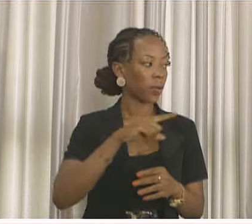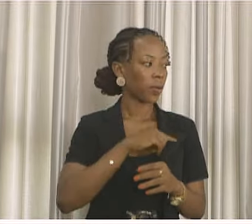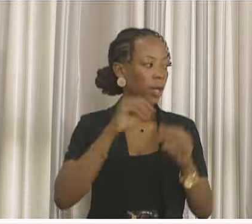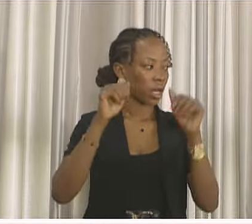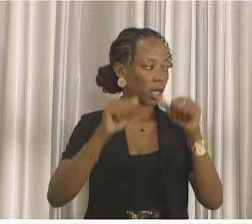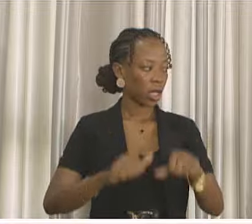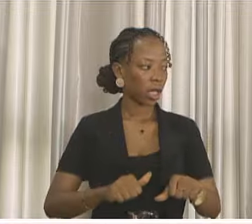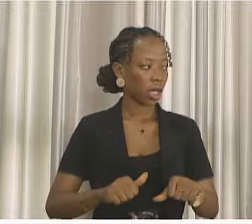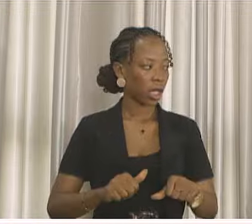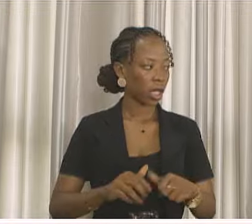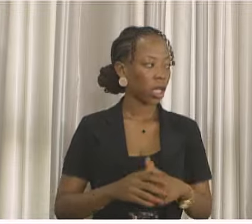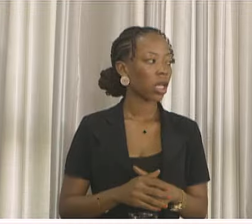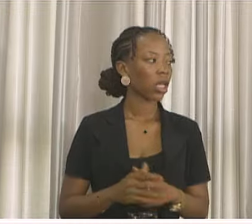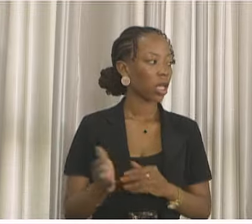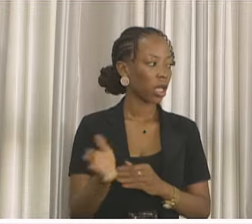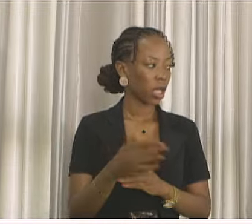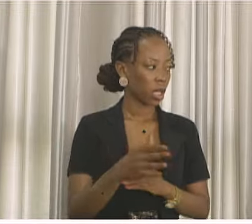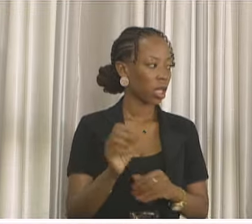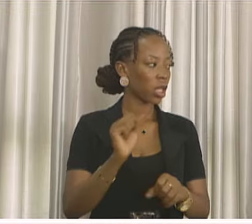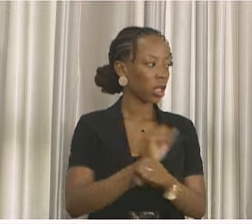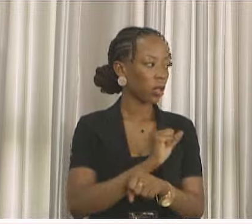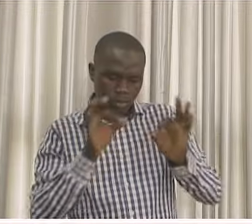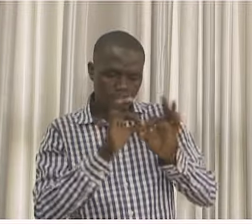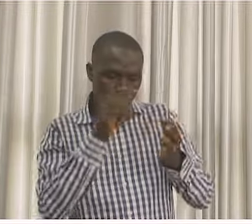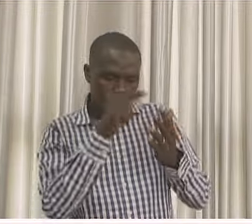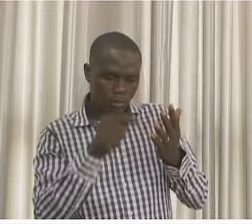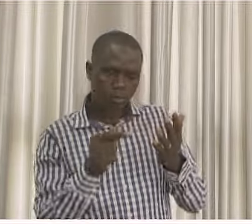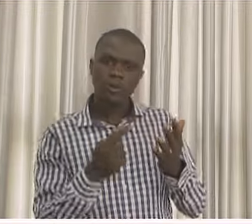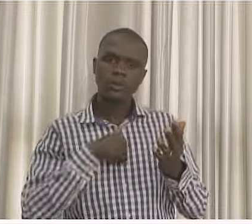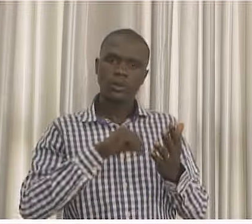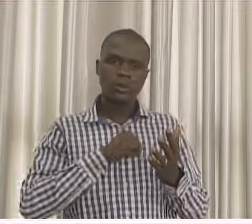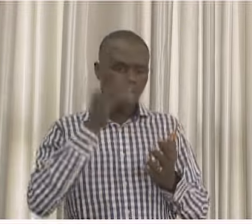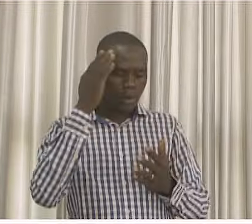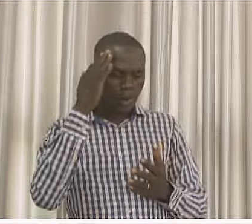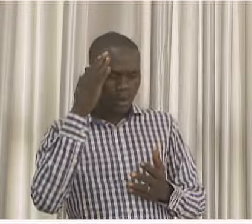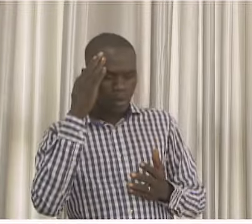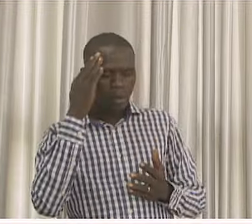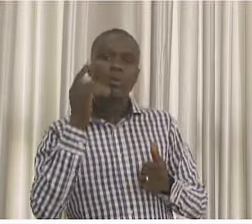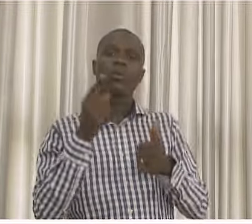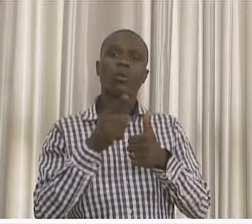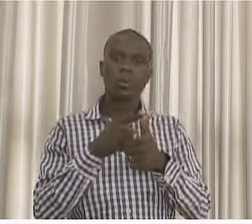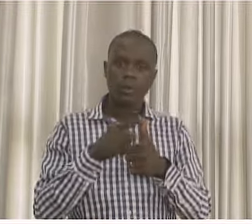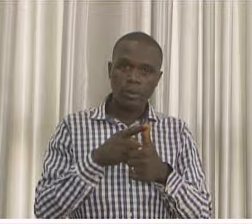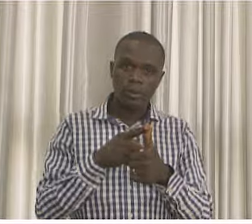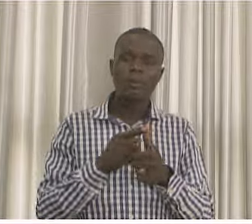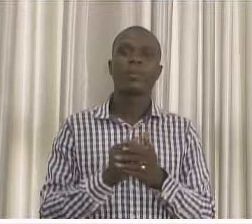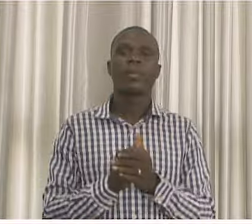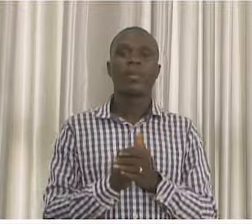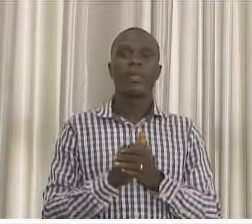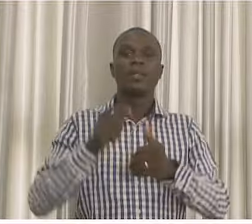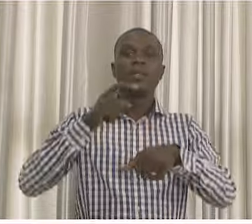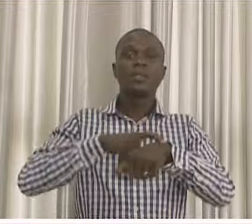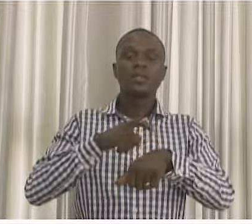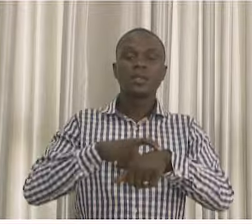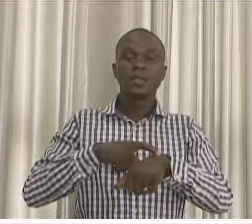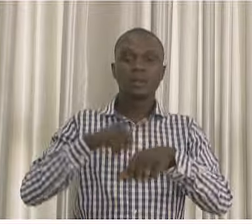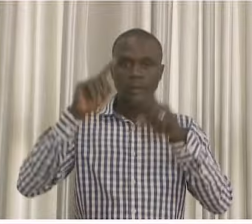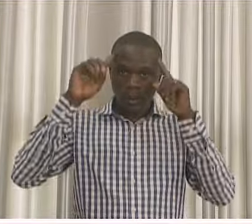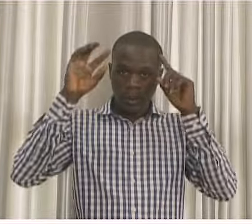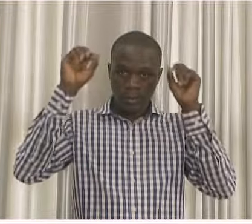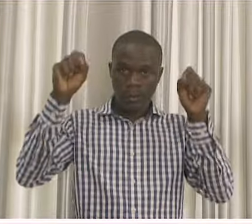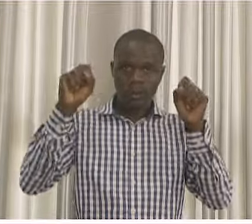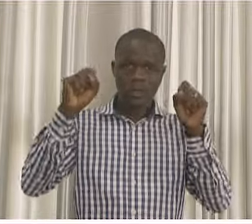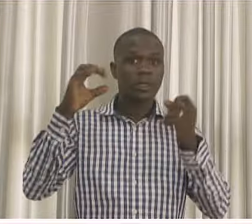Ministry of Fisheries, they work on Dandy. After we, the President Onkana Power,